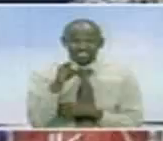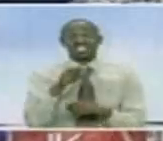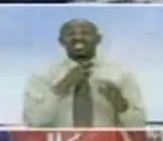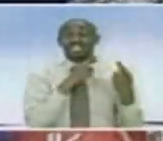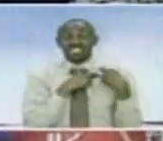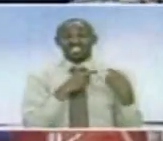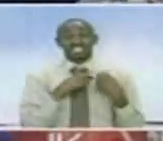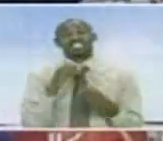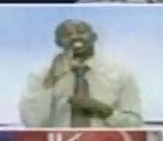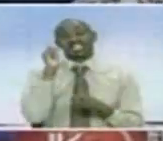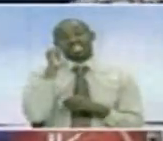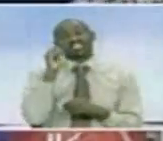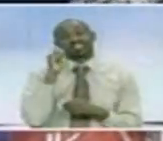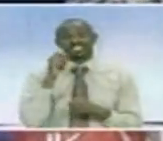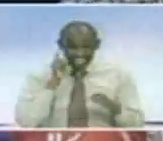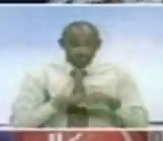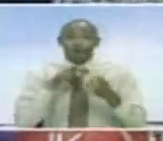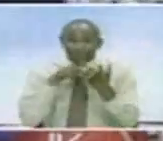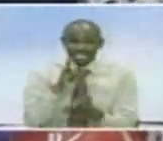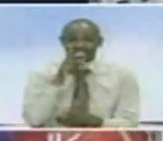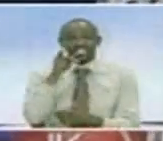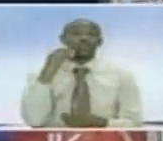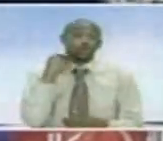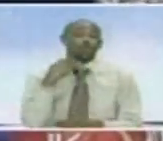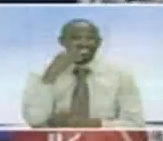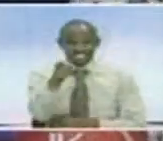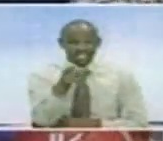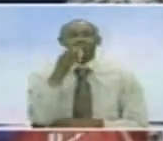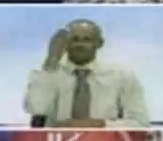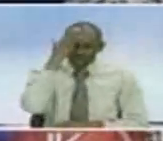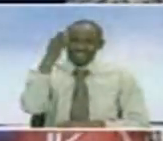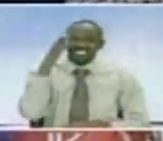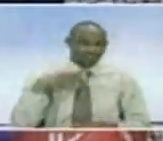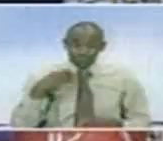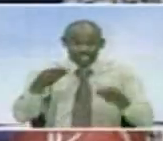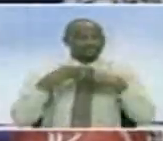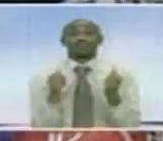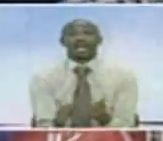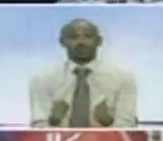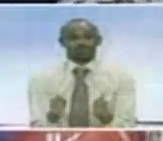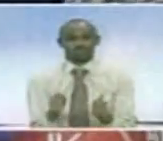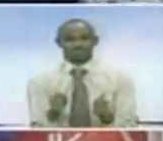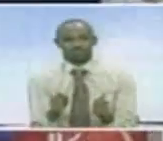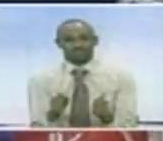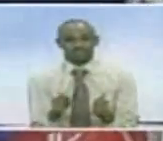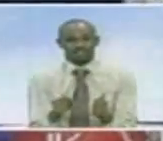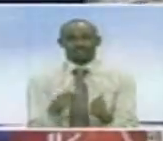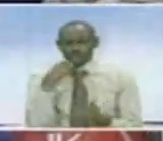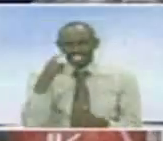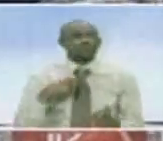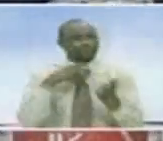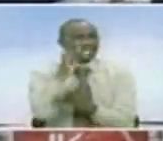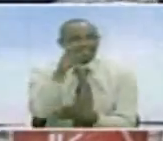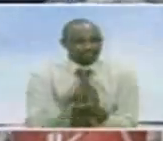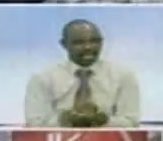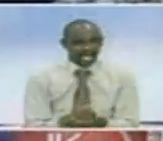reputation. When you are paying thugs and you know that these are people who didn't deliver, and you say that you will pay